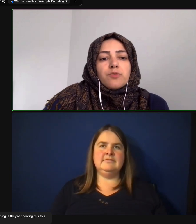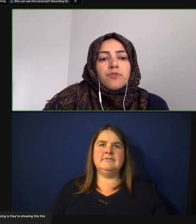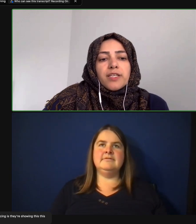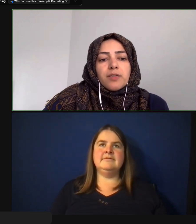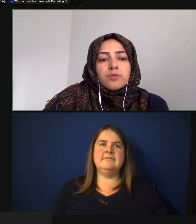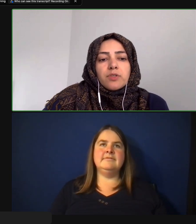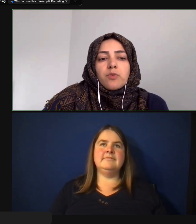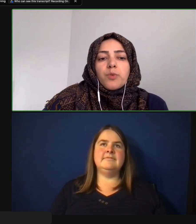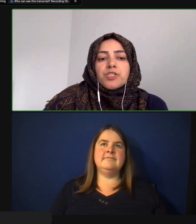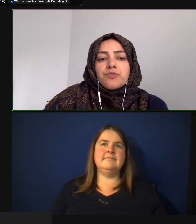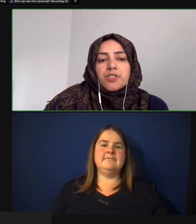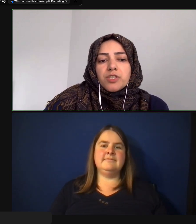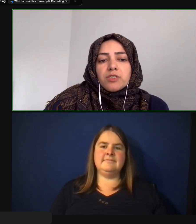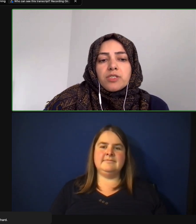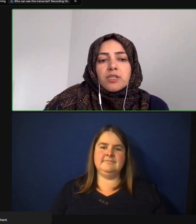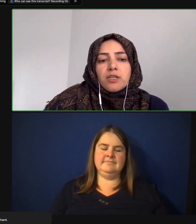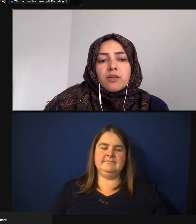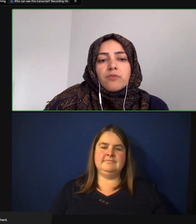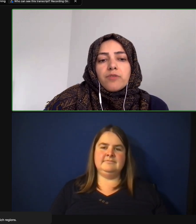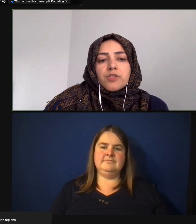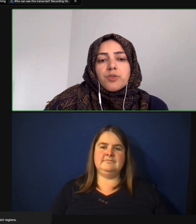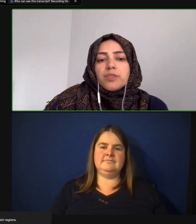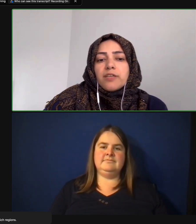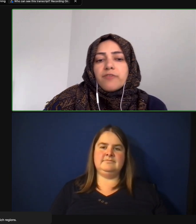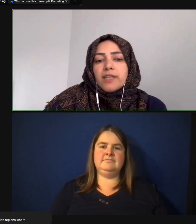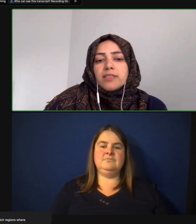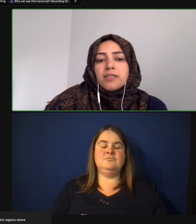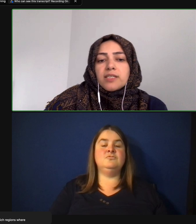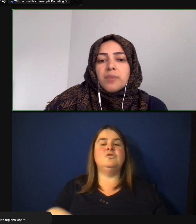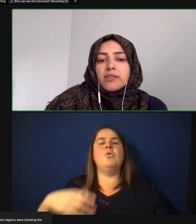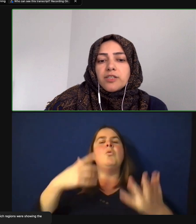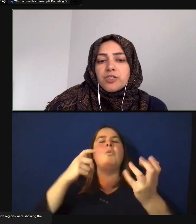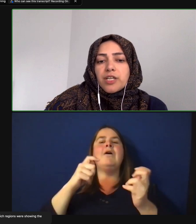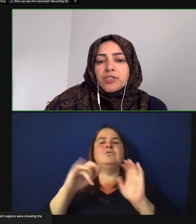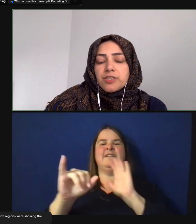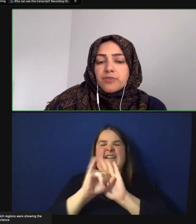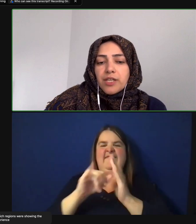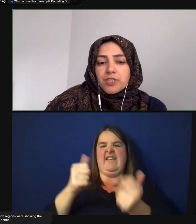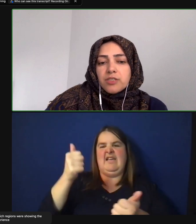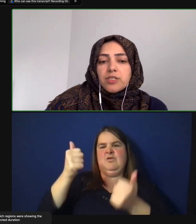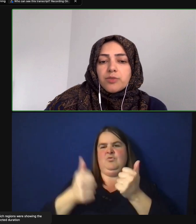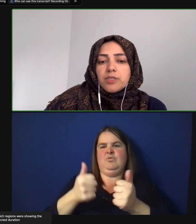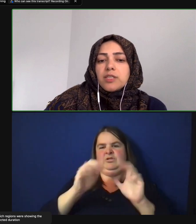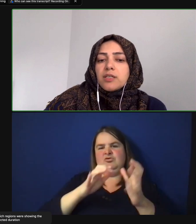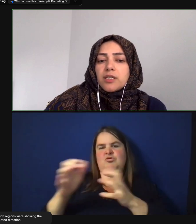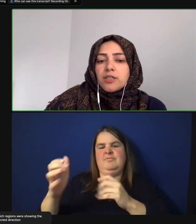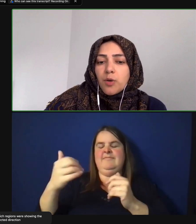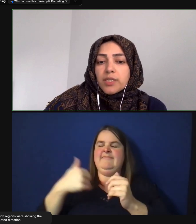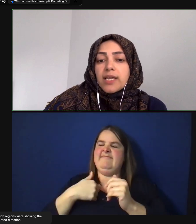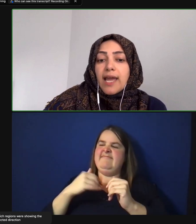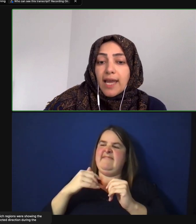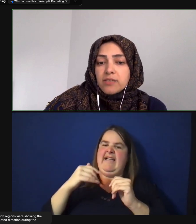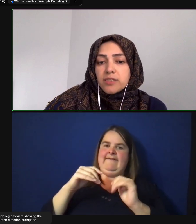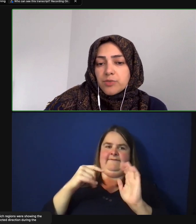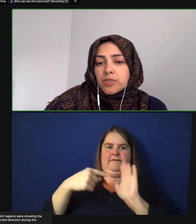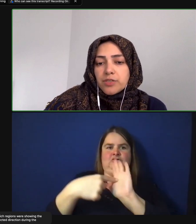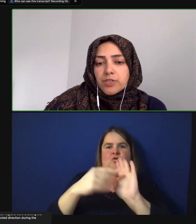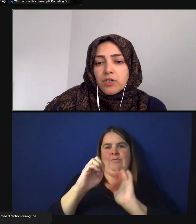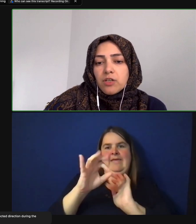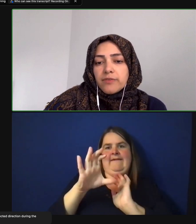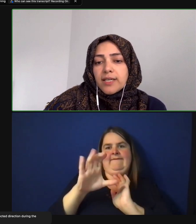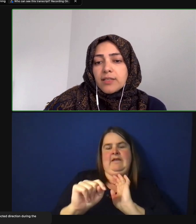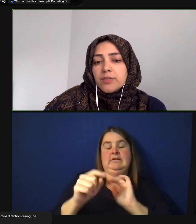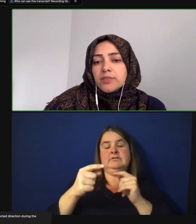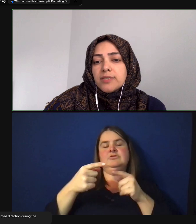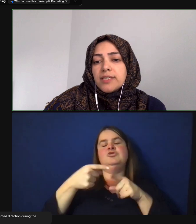So to find out which regions were showing the effect in the expected direction during the encoding and during